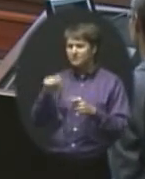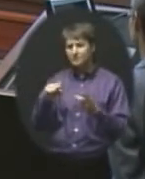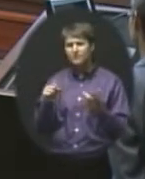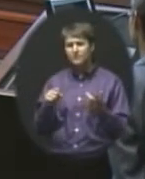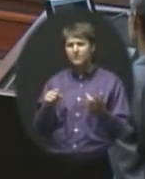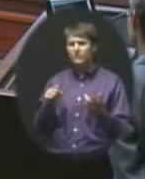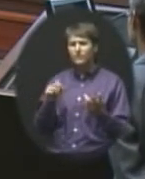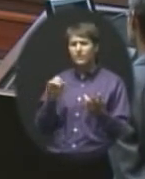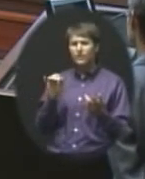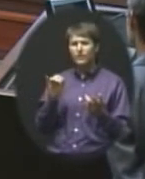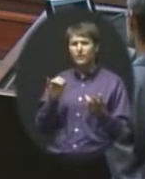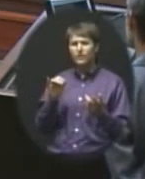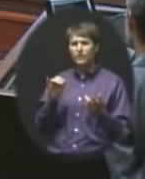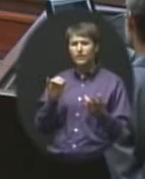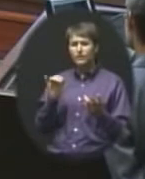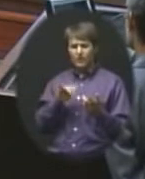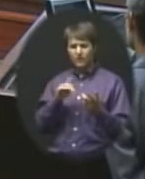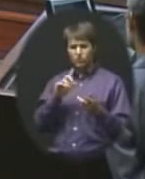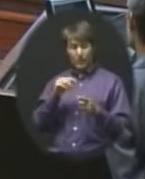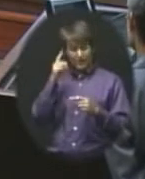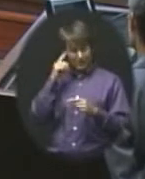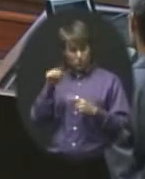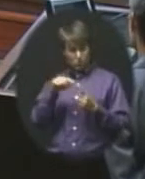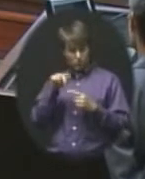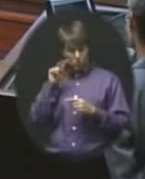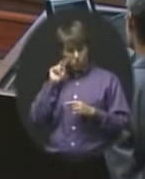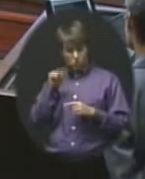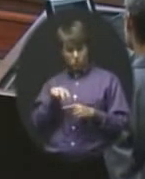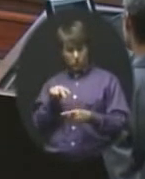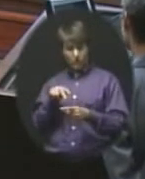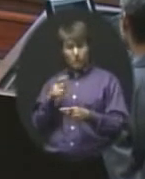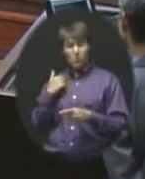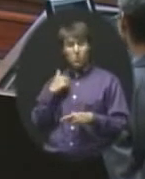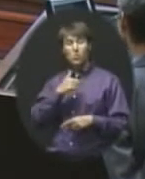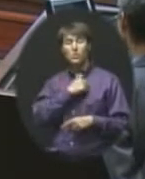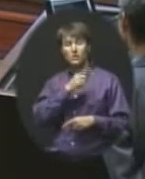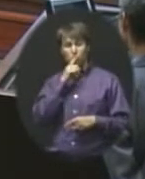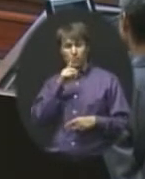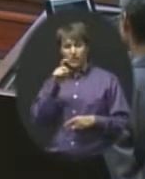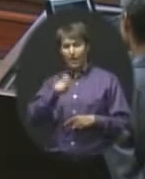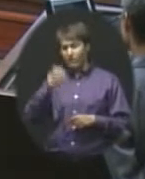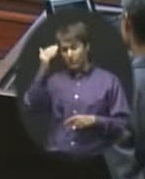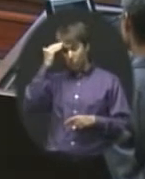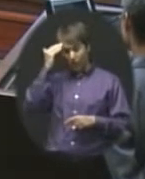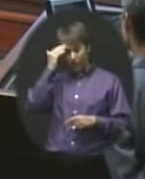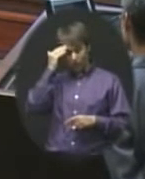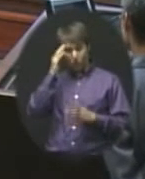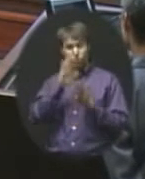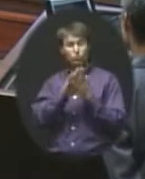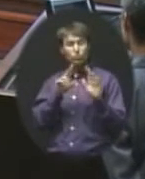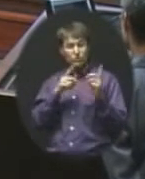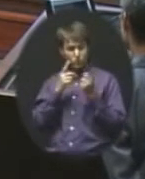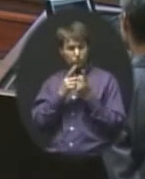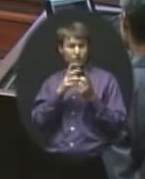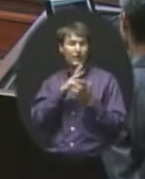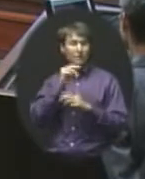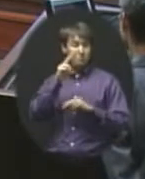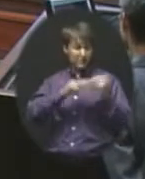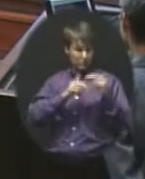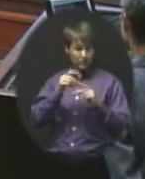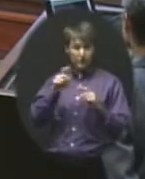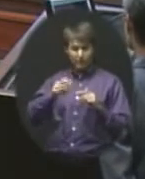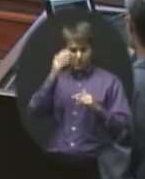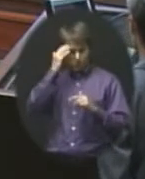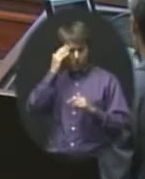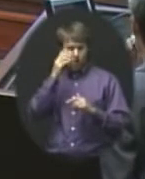And that's where I think when we look at this one, it is where we have to be really cognizant as a district and as buildings, who are